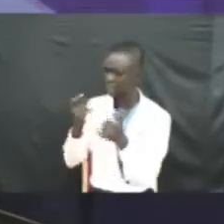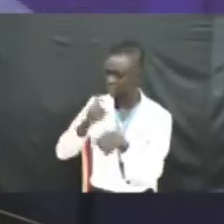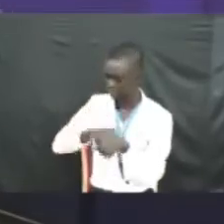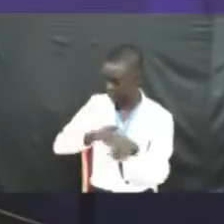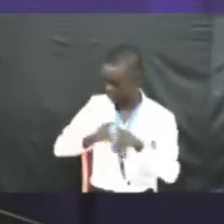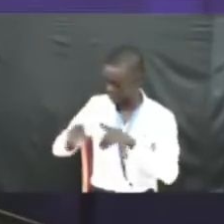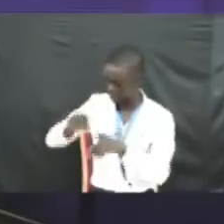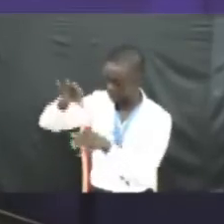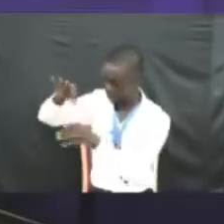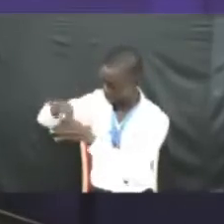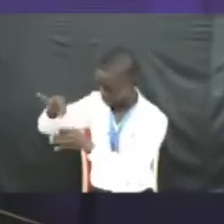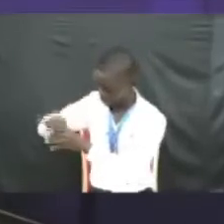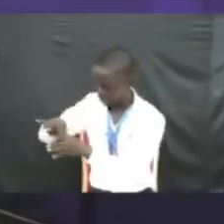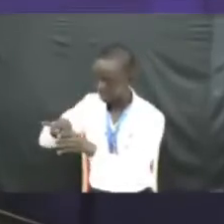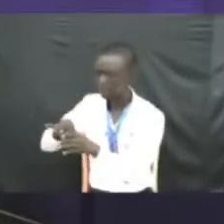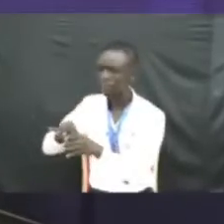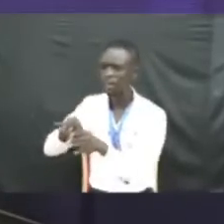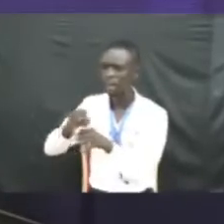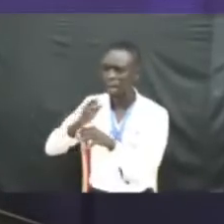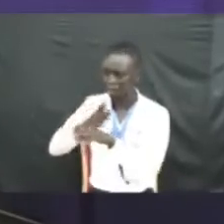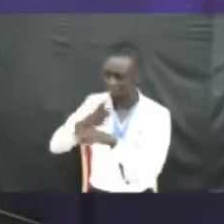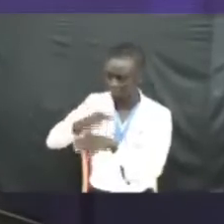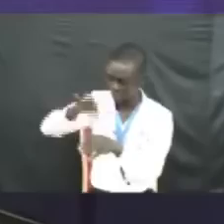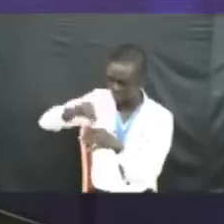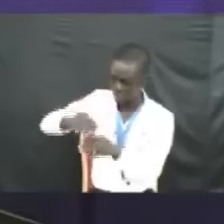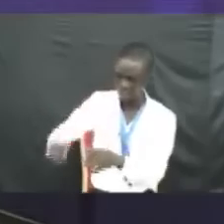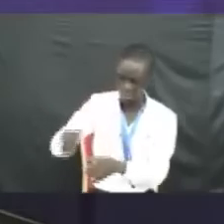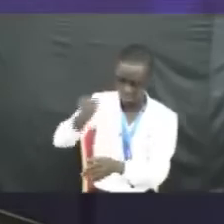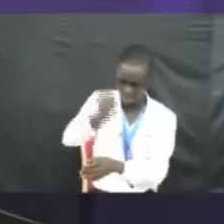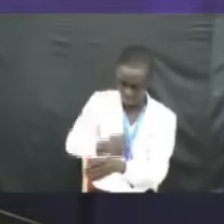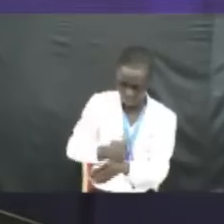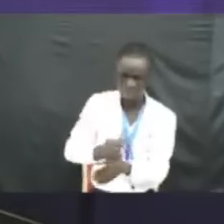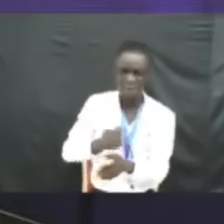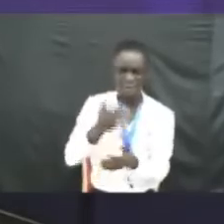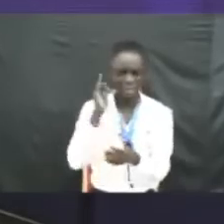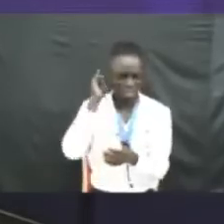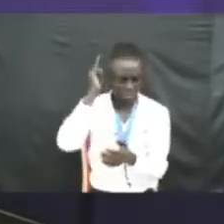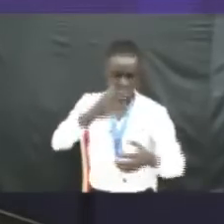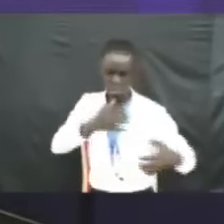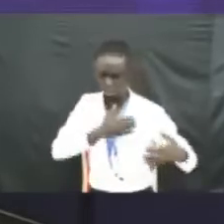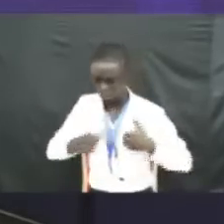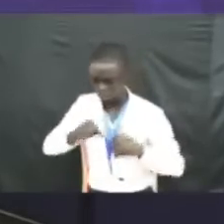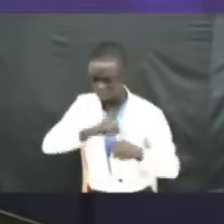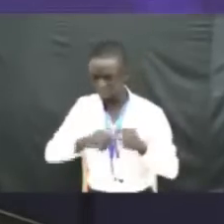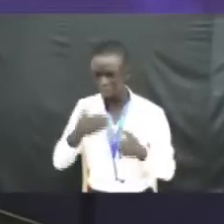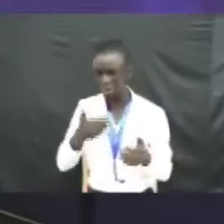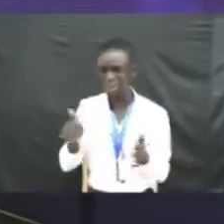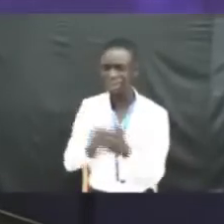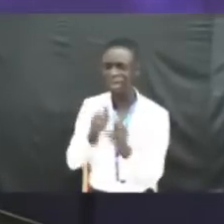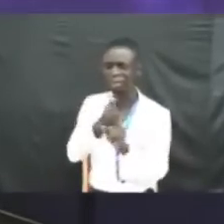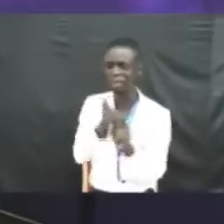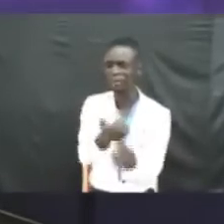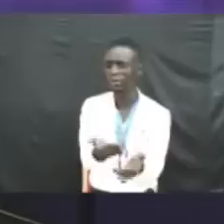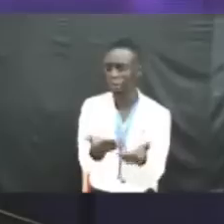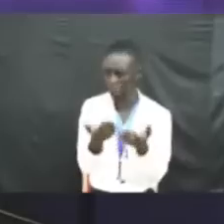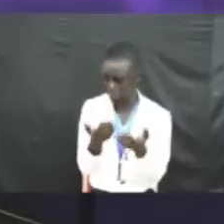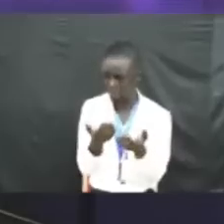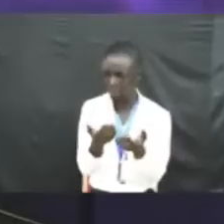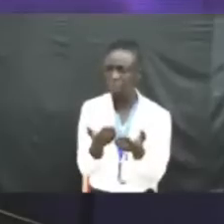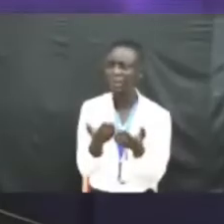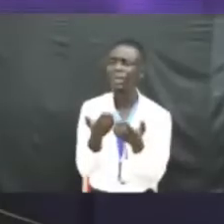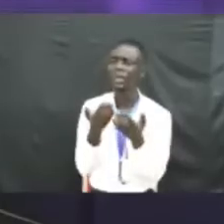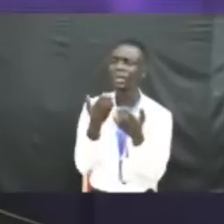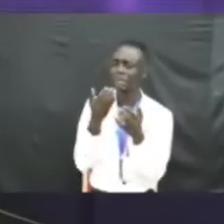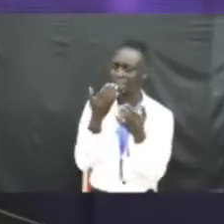everything they introduce, we turn around to oppose and then start asking for new ones immediately. Even if